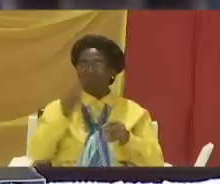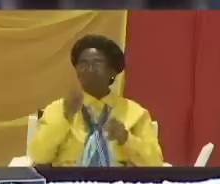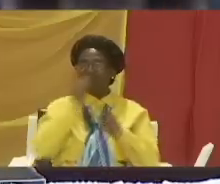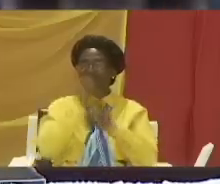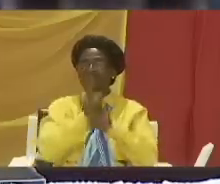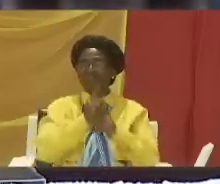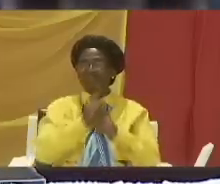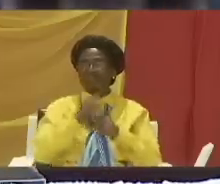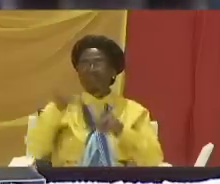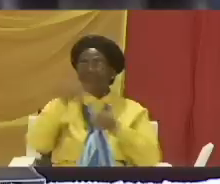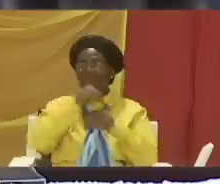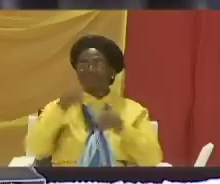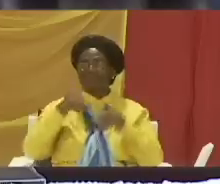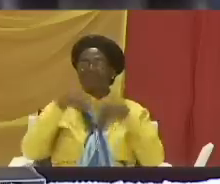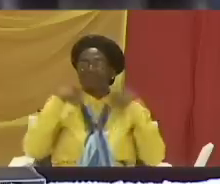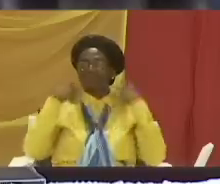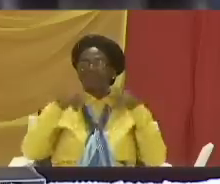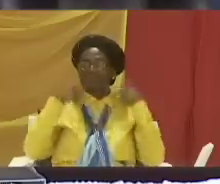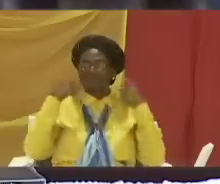But tonight,